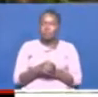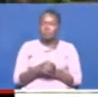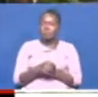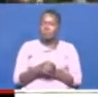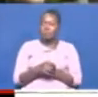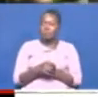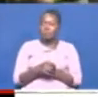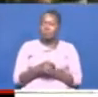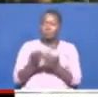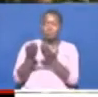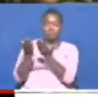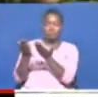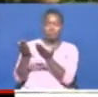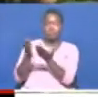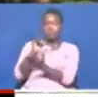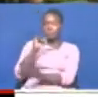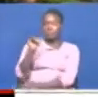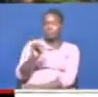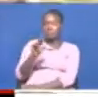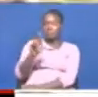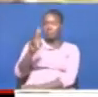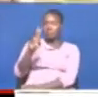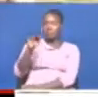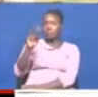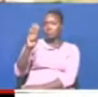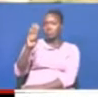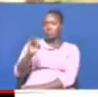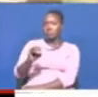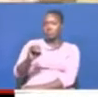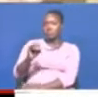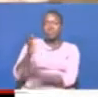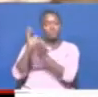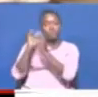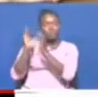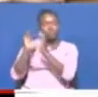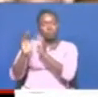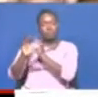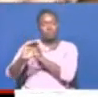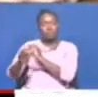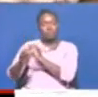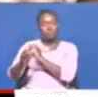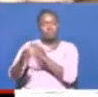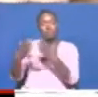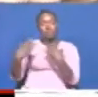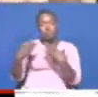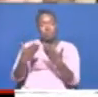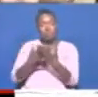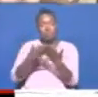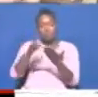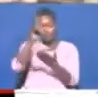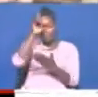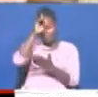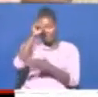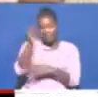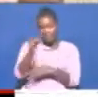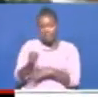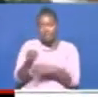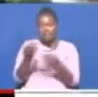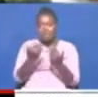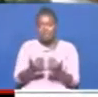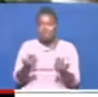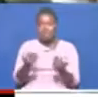Residents from Jambo in Rabai Kilifi County, led by Harrison Ganzi, a village elder, noted that children in